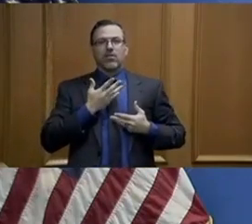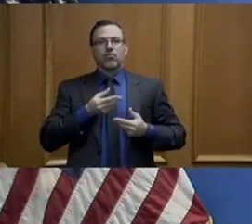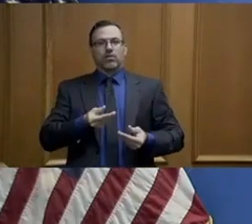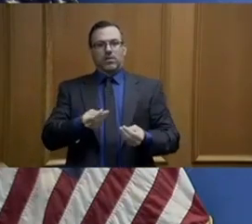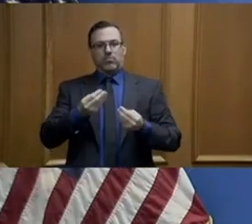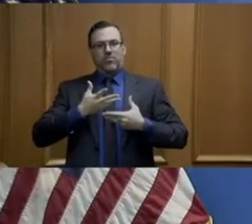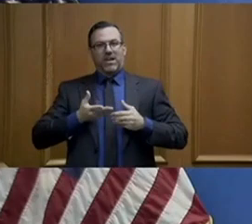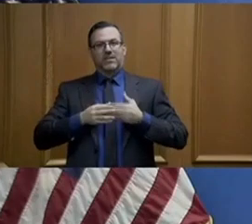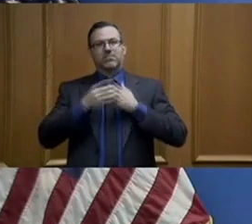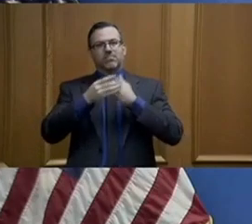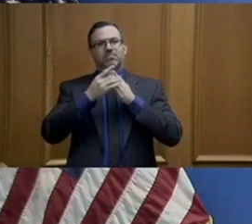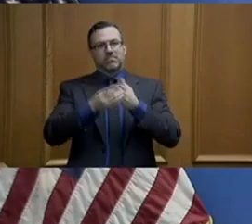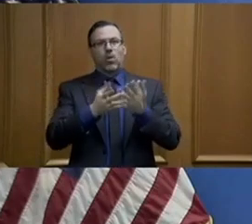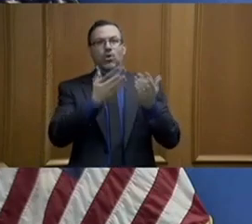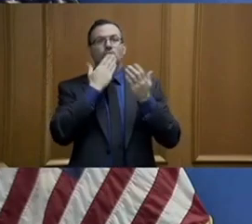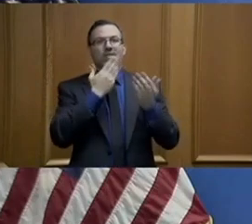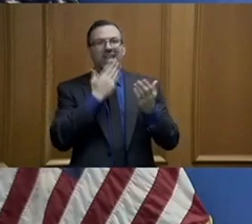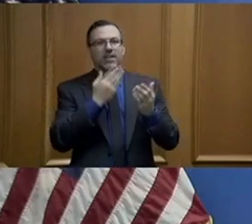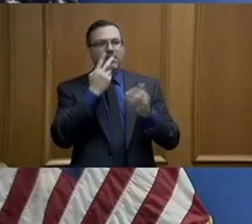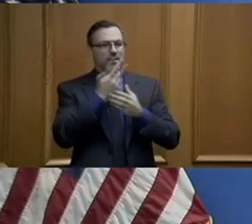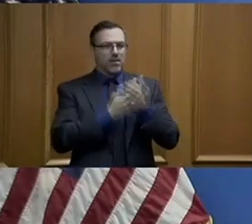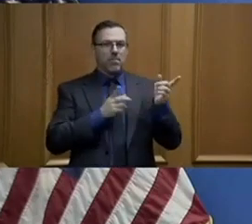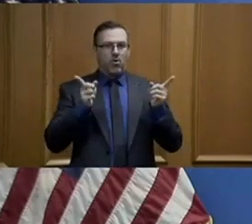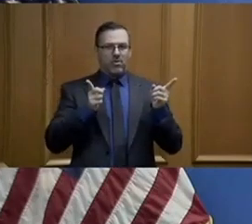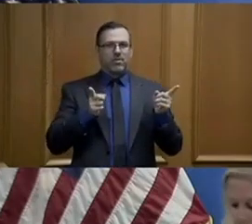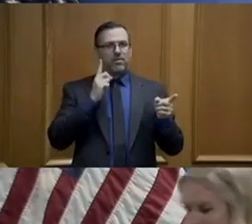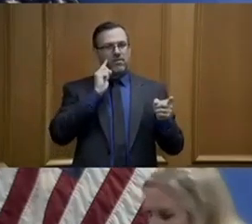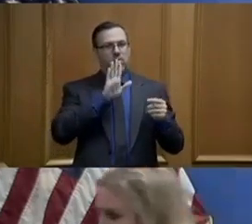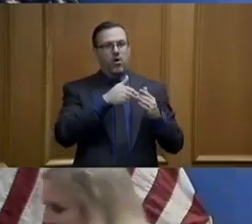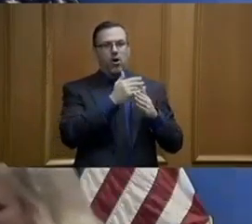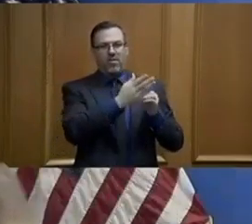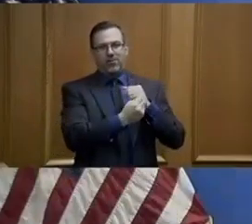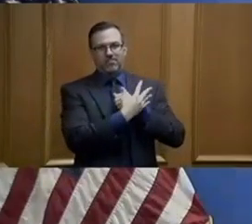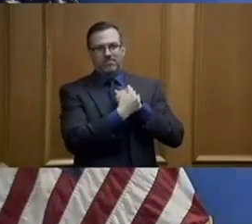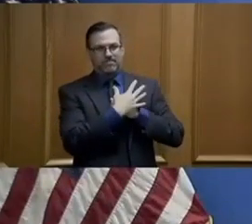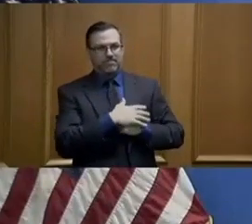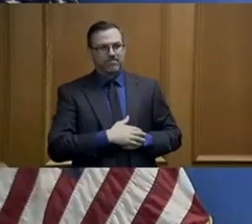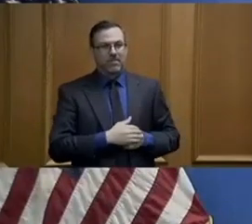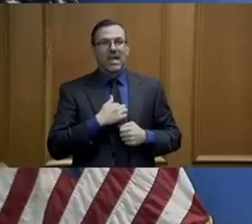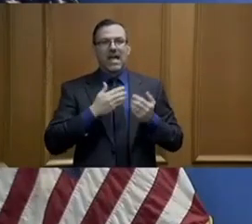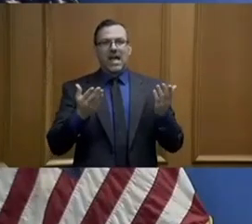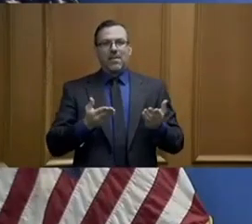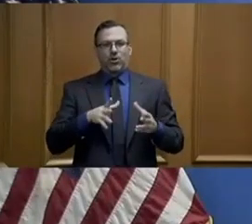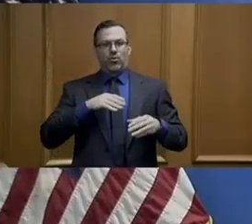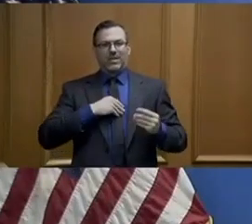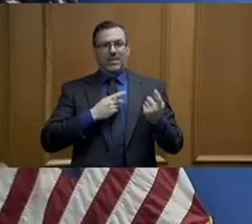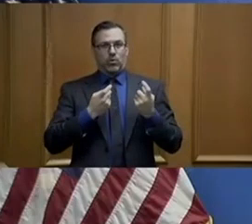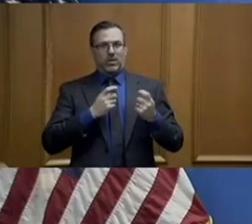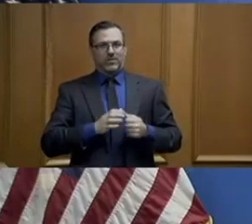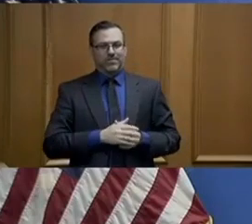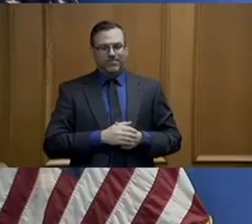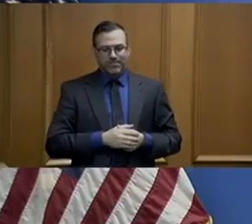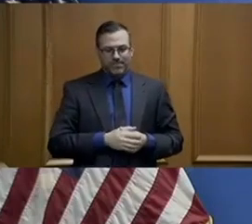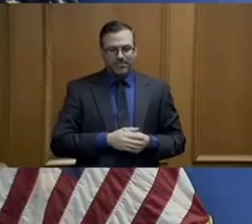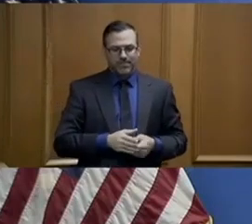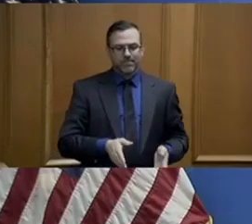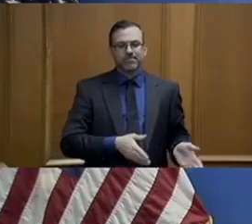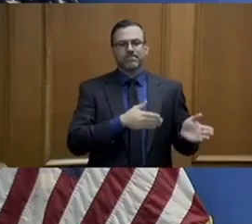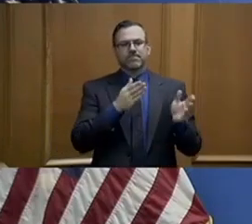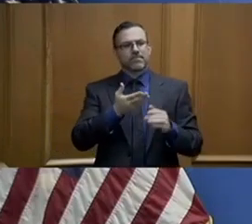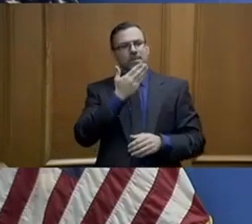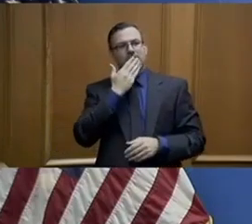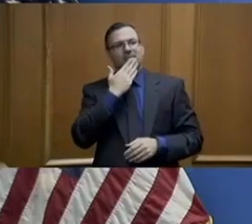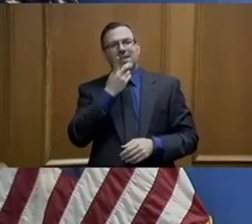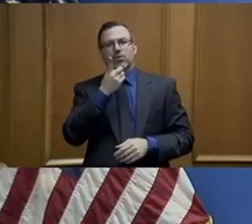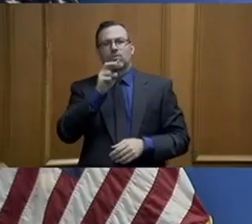that they provide us. I'll stand by for any questions you may have. Thank you, Dr. Piercy. And to just reiterate the point that she